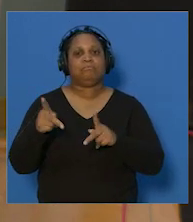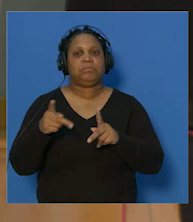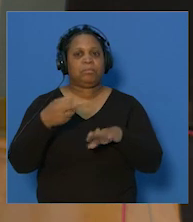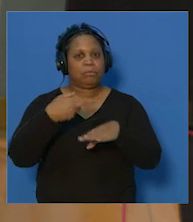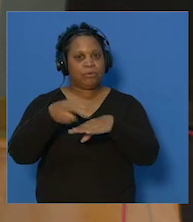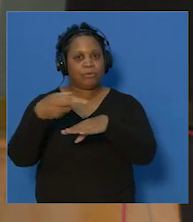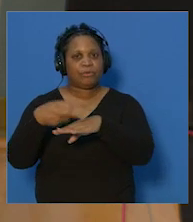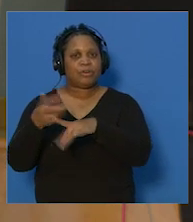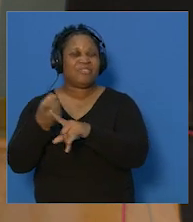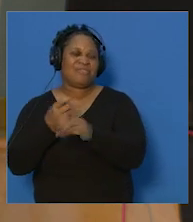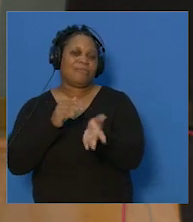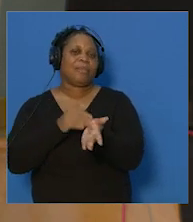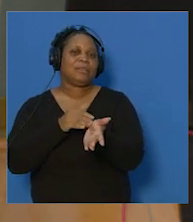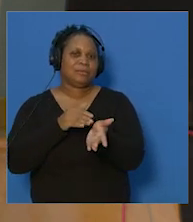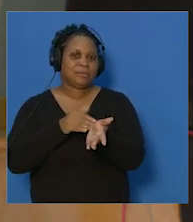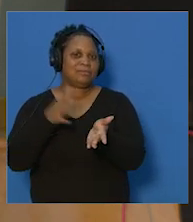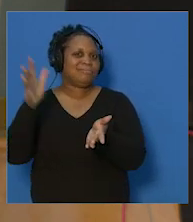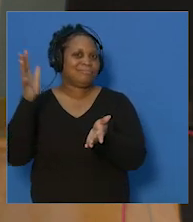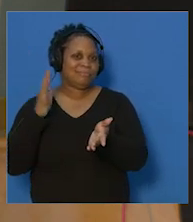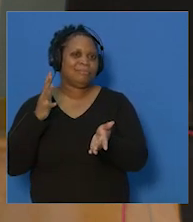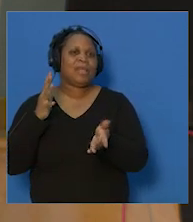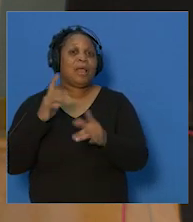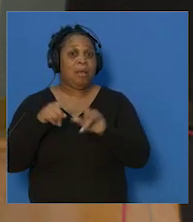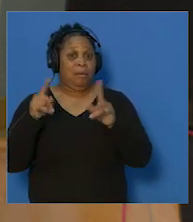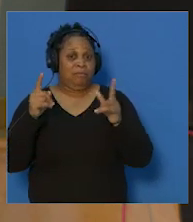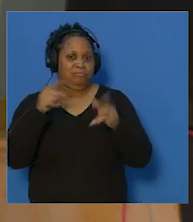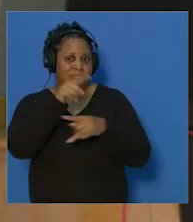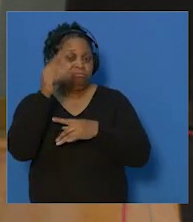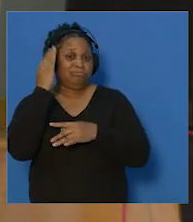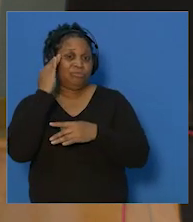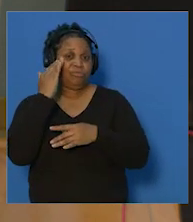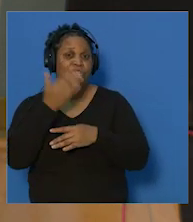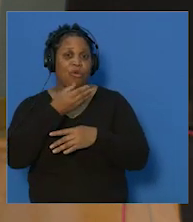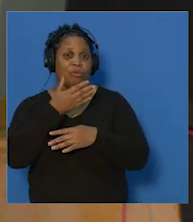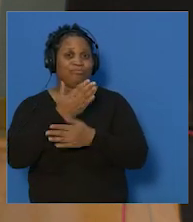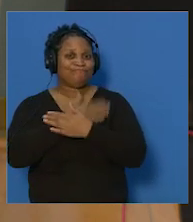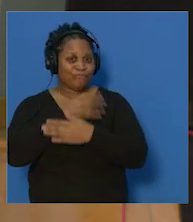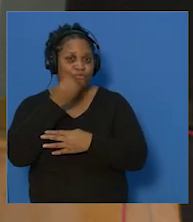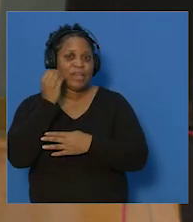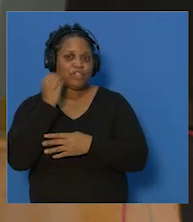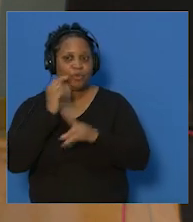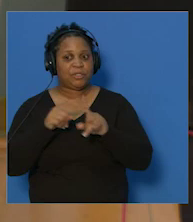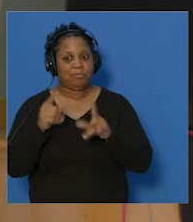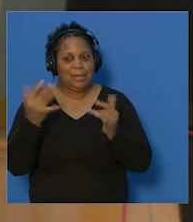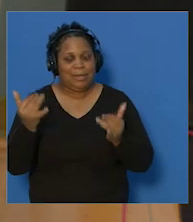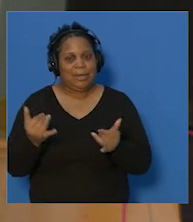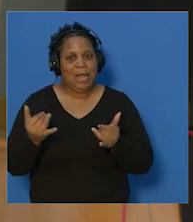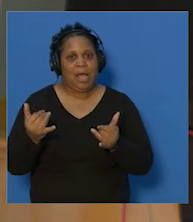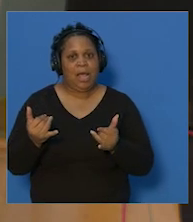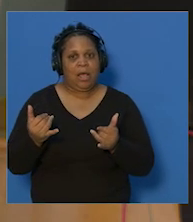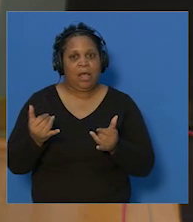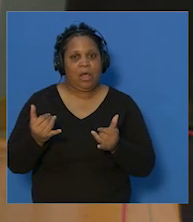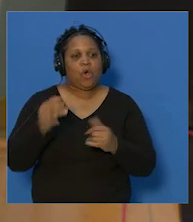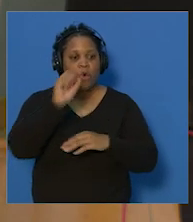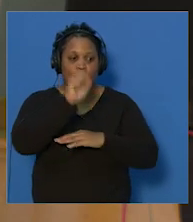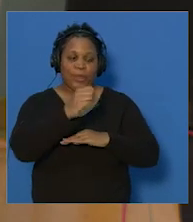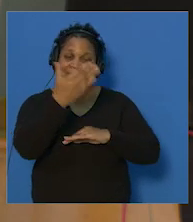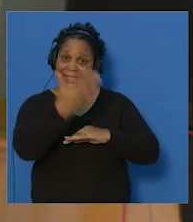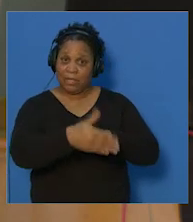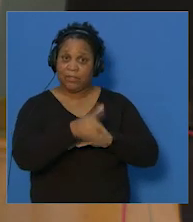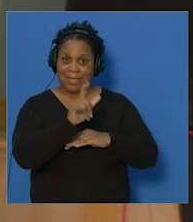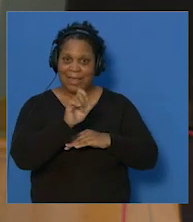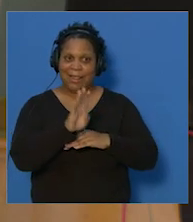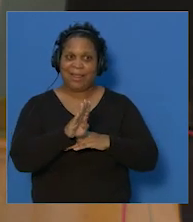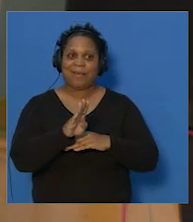referrals were from their physicians and, or as you would know, the rest homes. However, with respect to the Southside lab, I'm